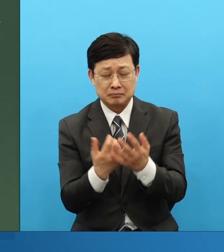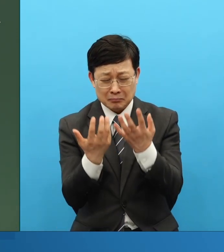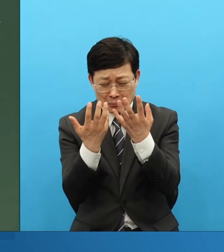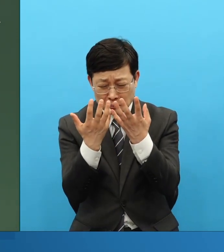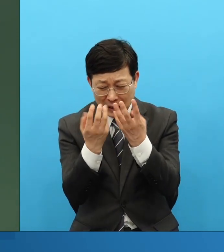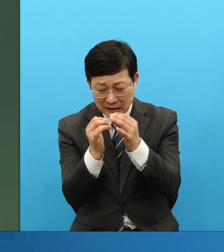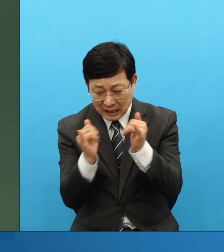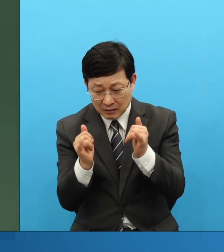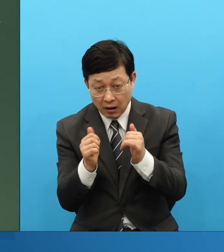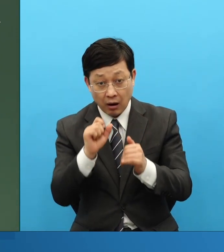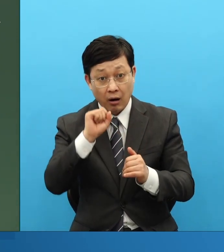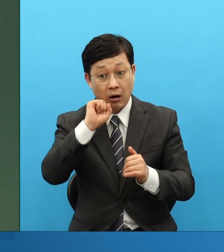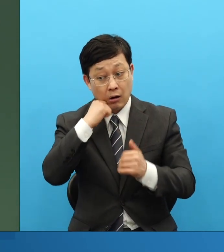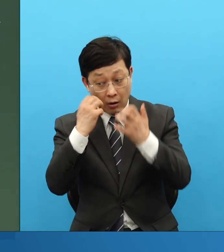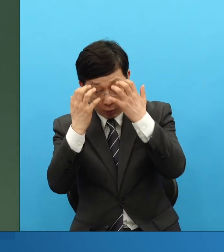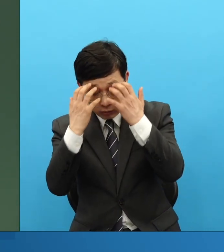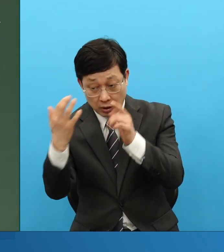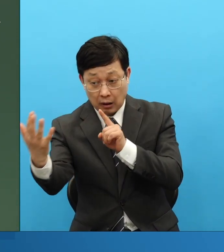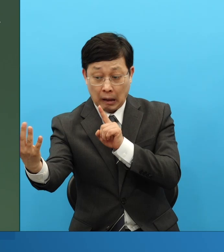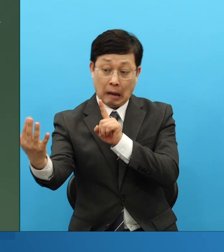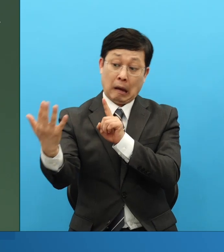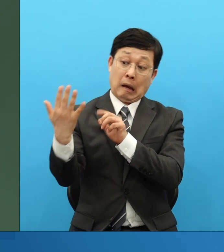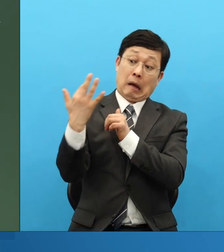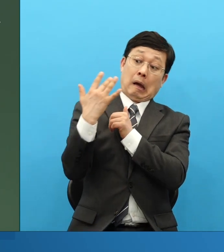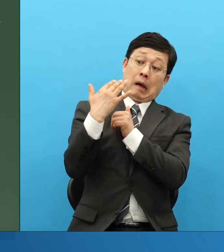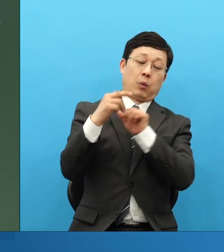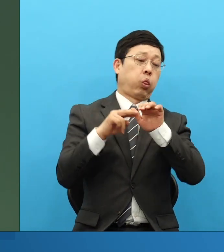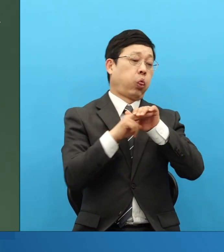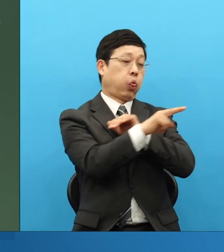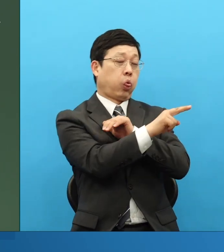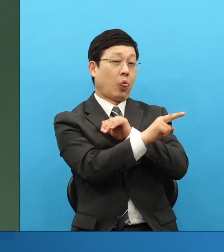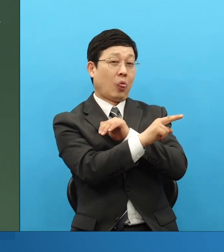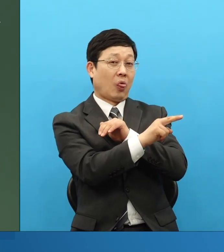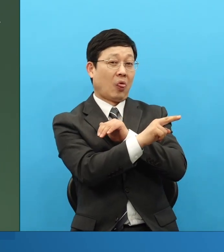when a hardship comes, they try to avoid it.